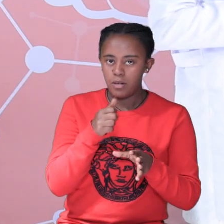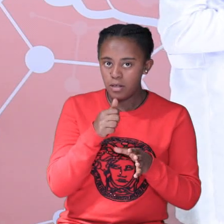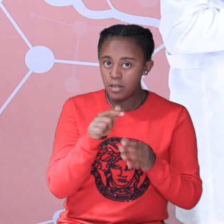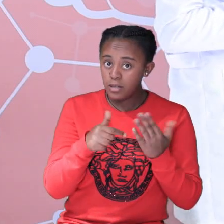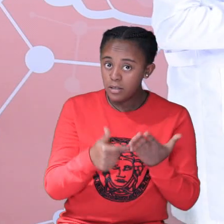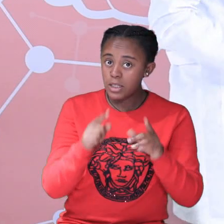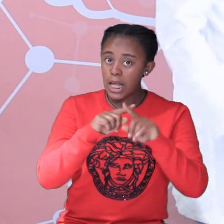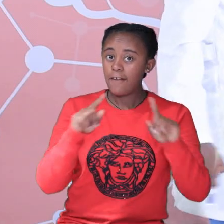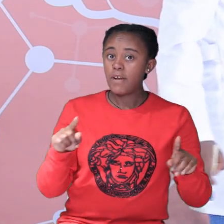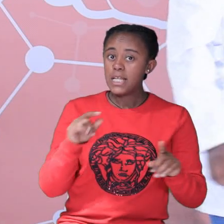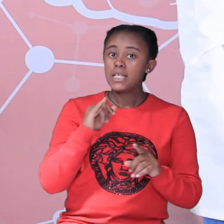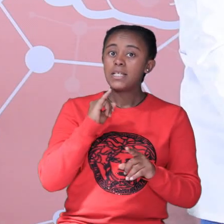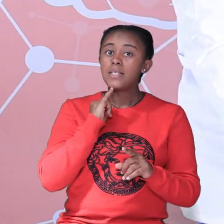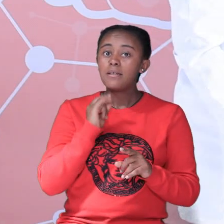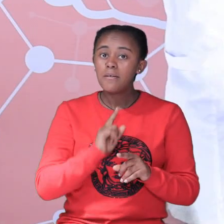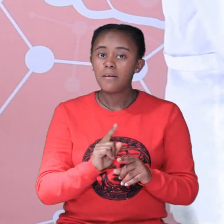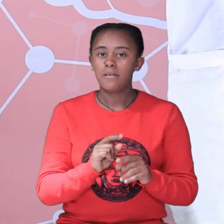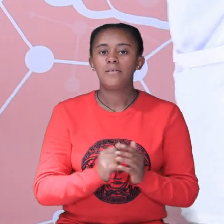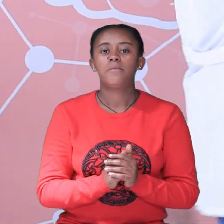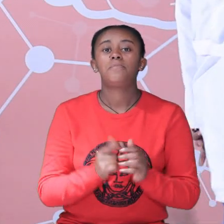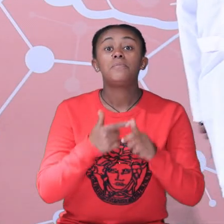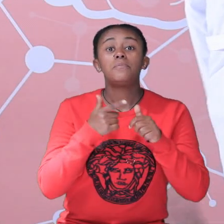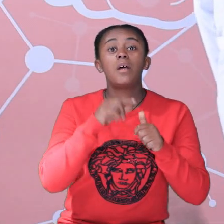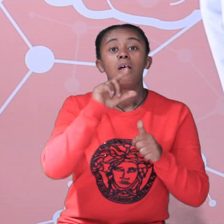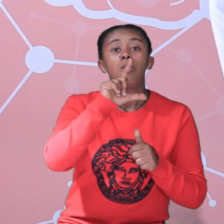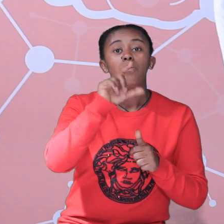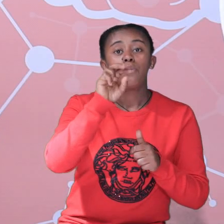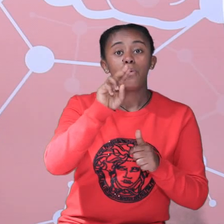So the difference is luminous body generate